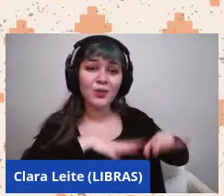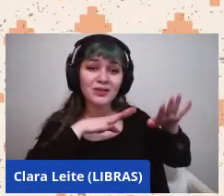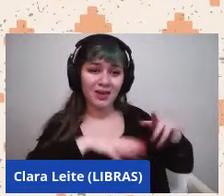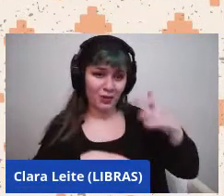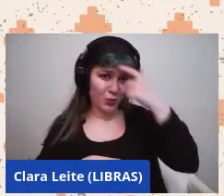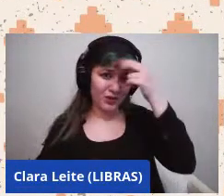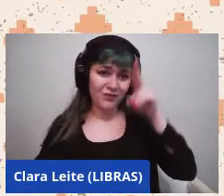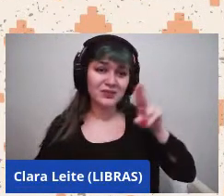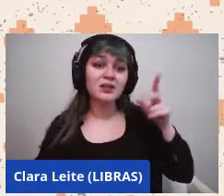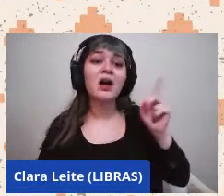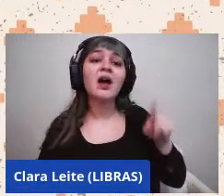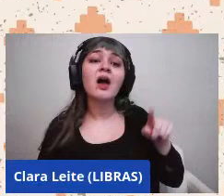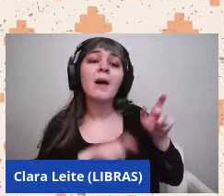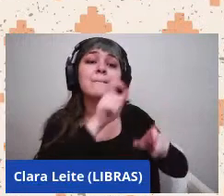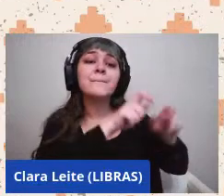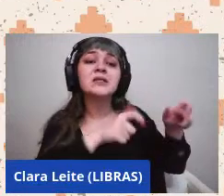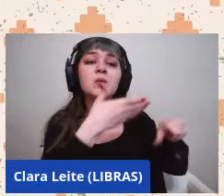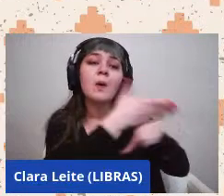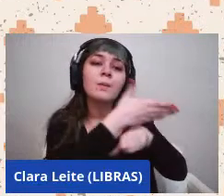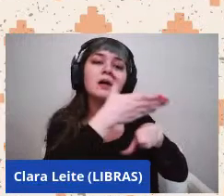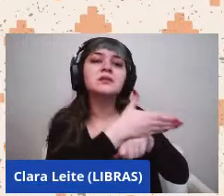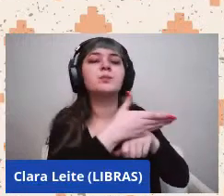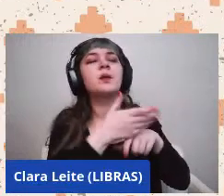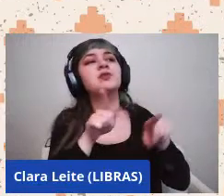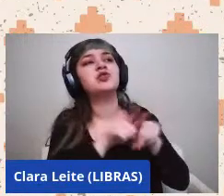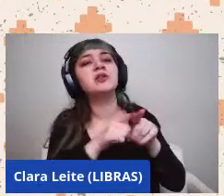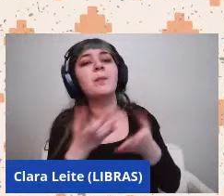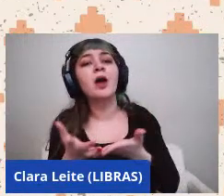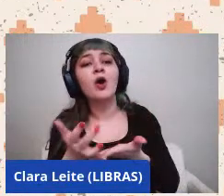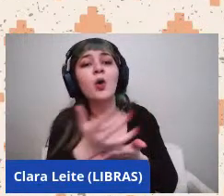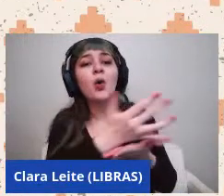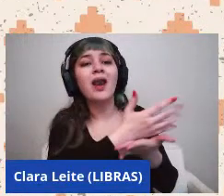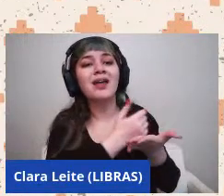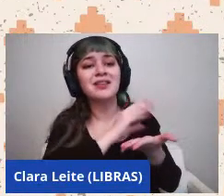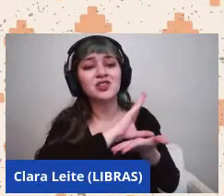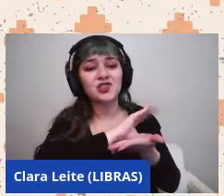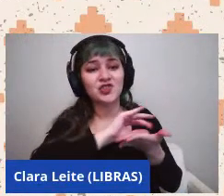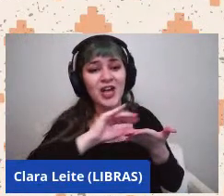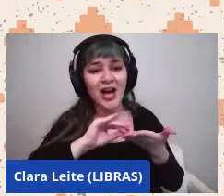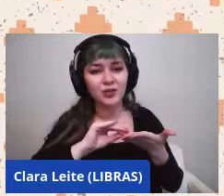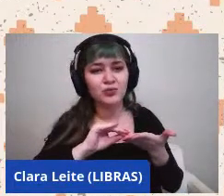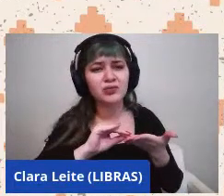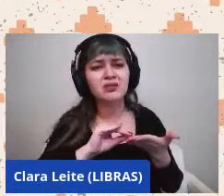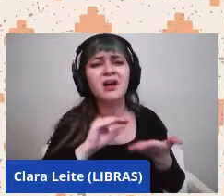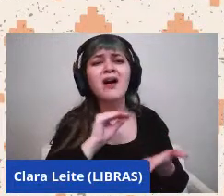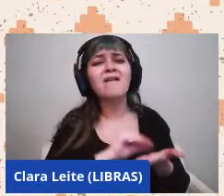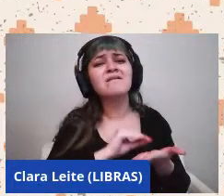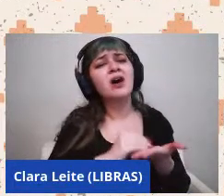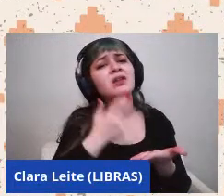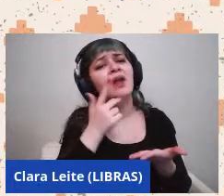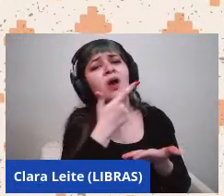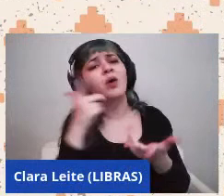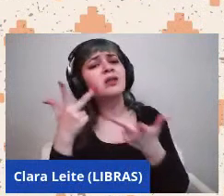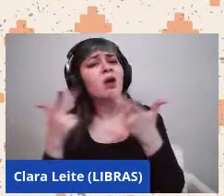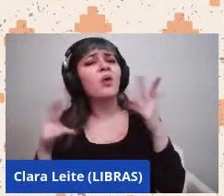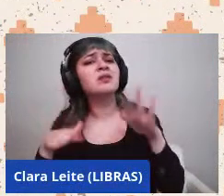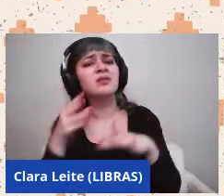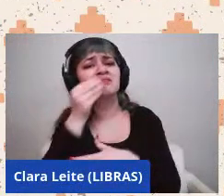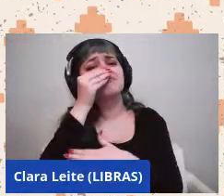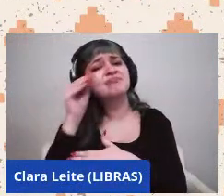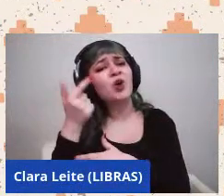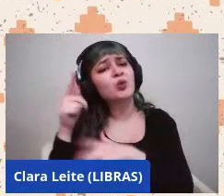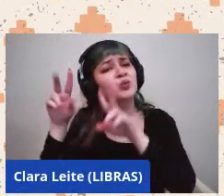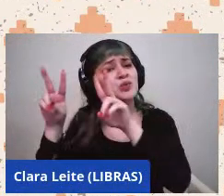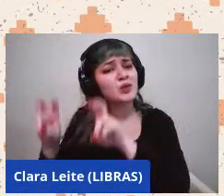of participants and data collection, not those other aspects that can be a little bit neglected.